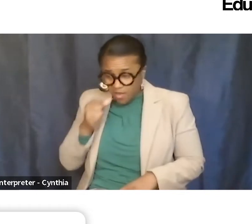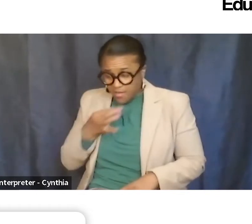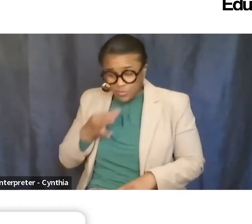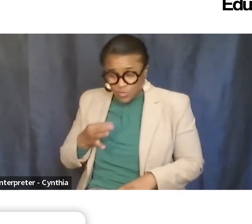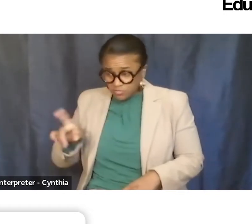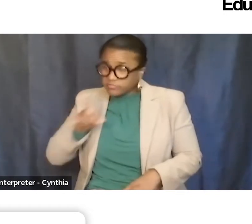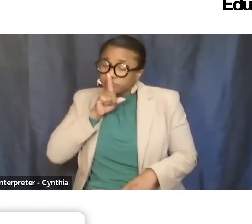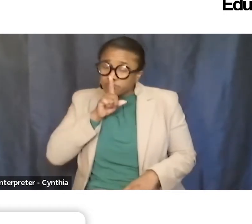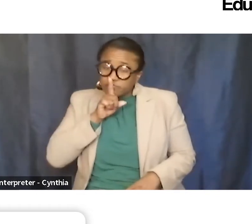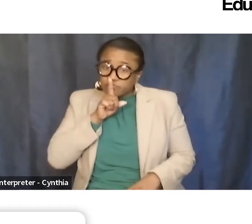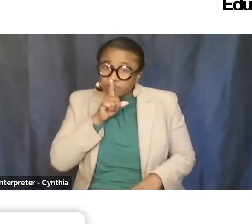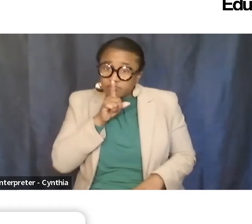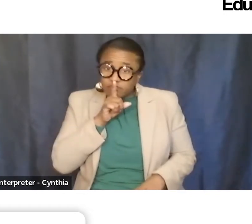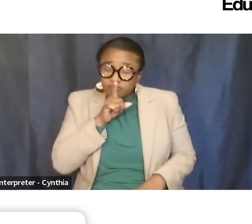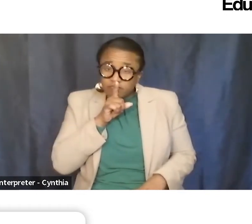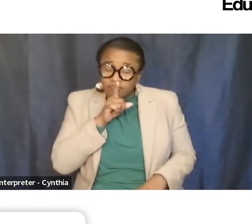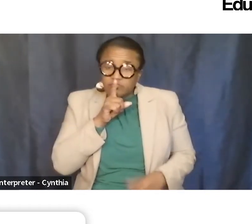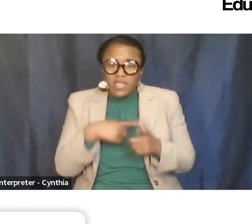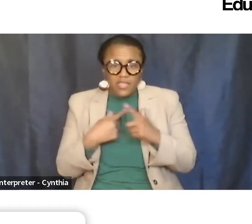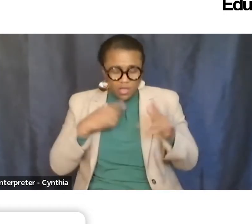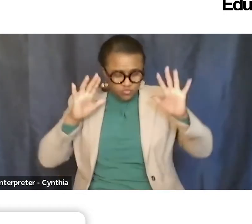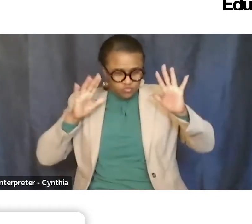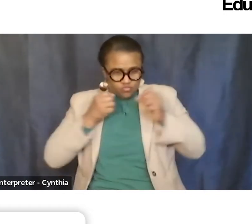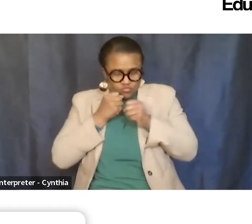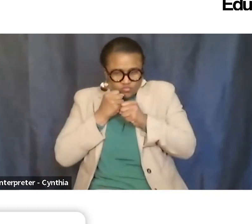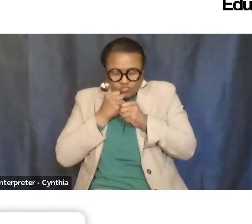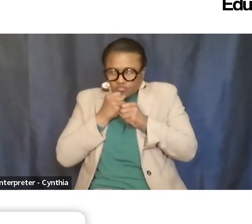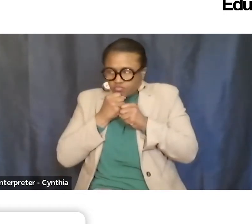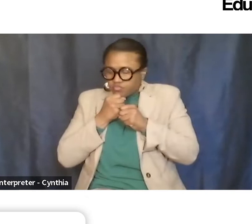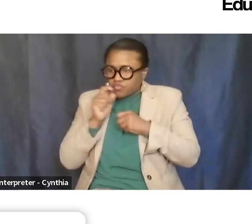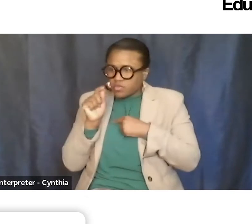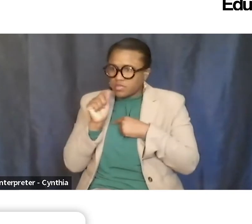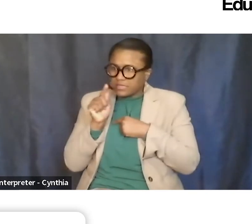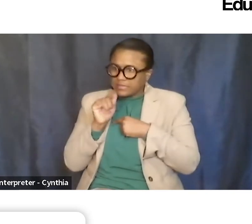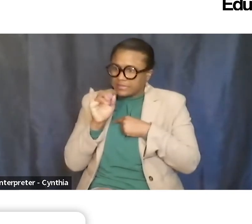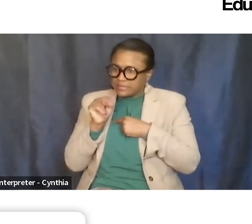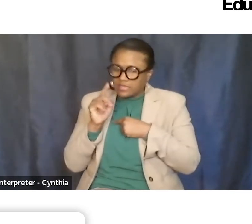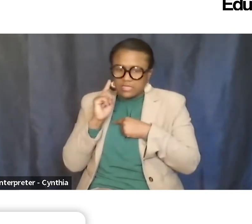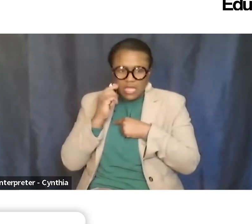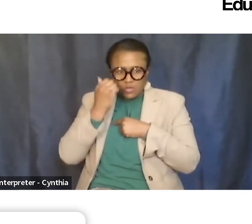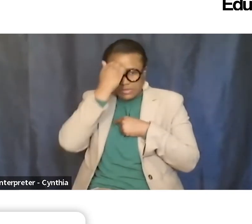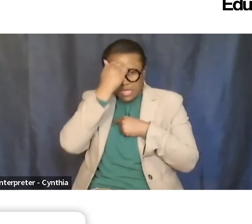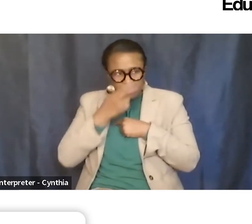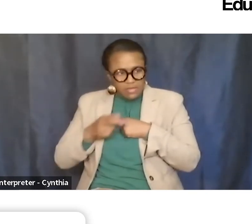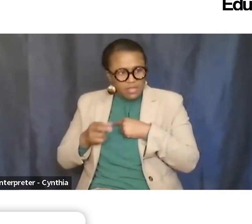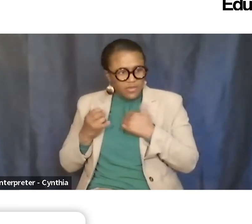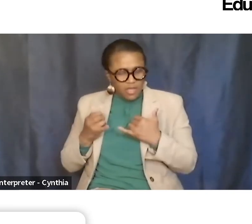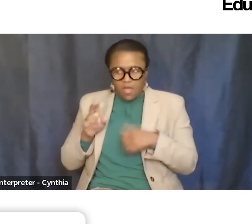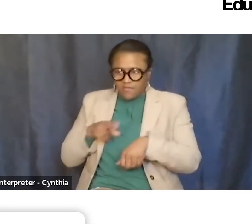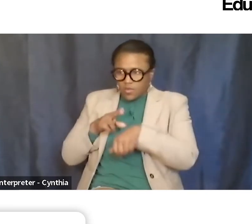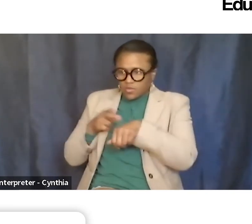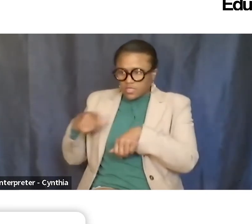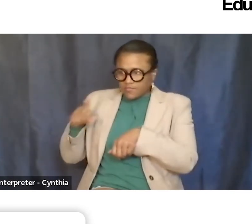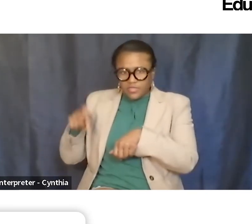shouldn't be talking about this. And then I had to catch myself, like, Tazin, you sound dumb as hell right now. Of course they should be